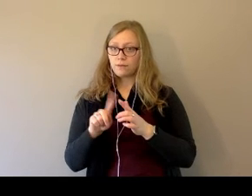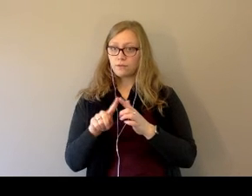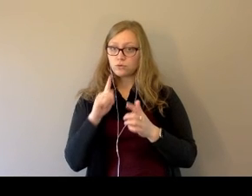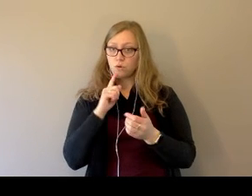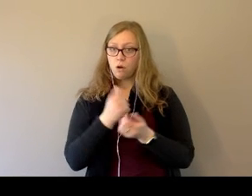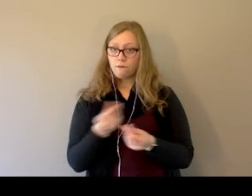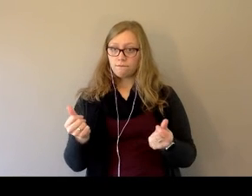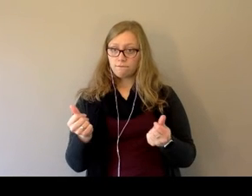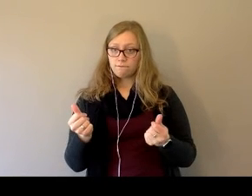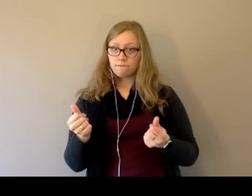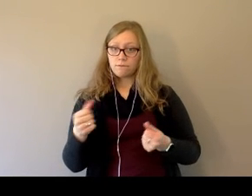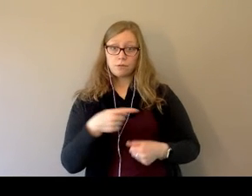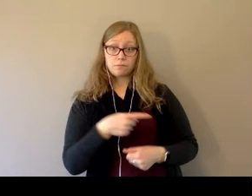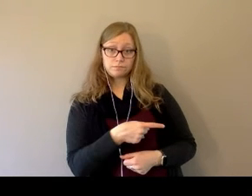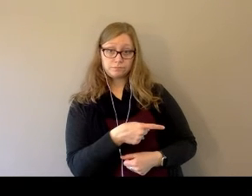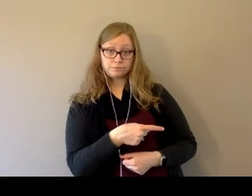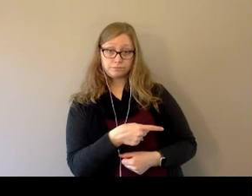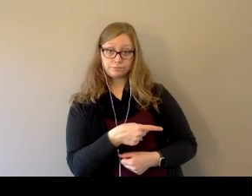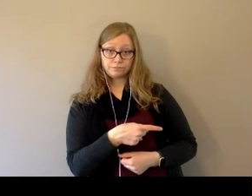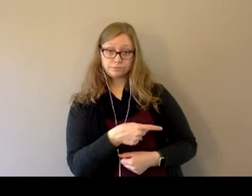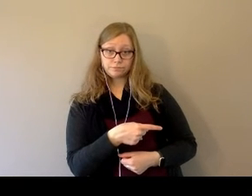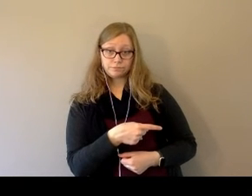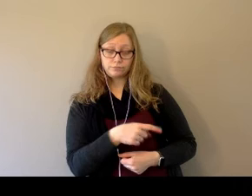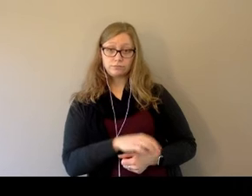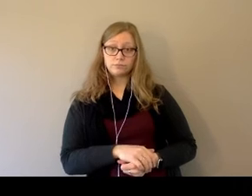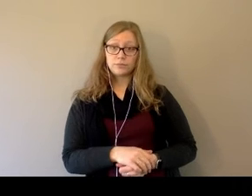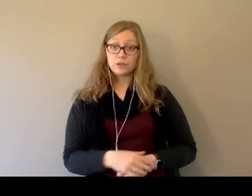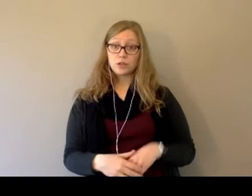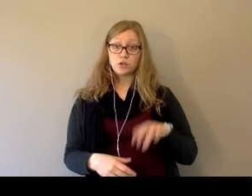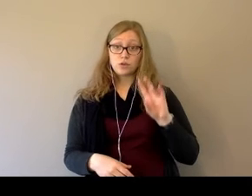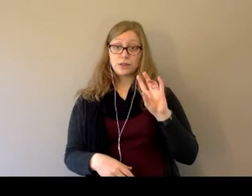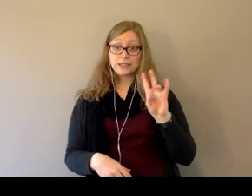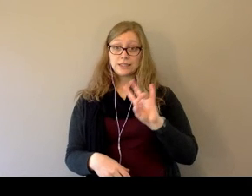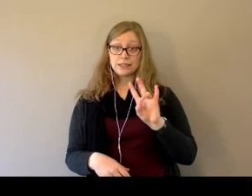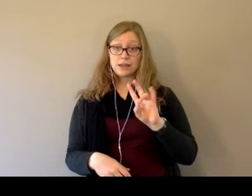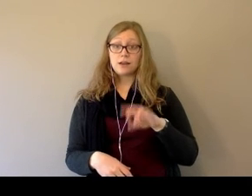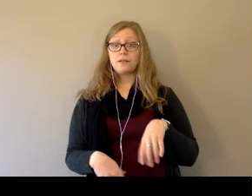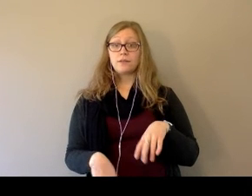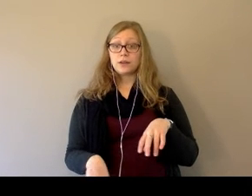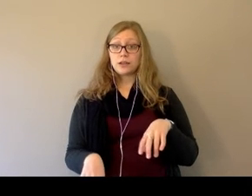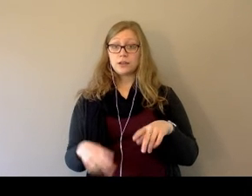12, and that is going to be equal to the product of 56 and x.